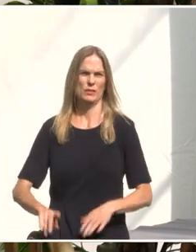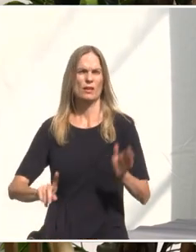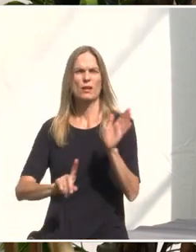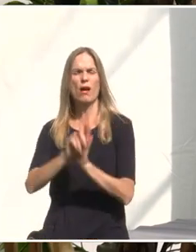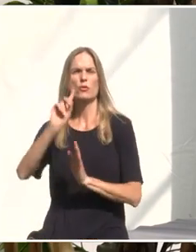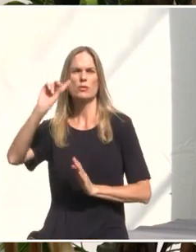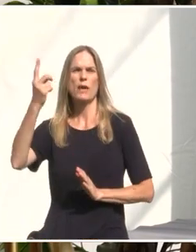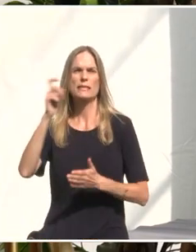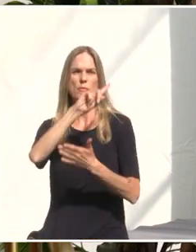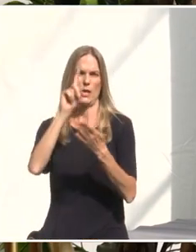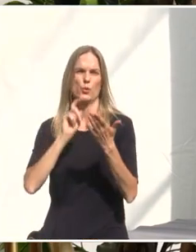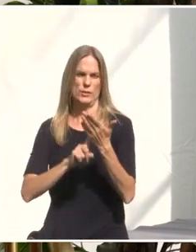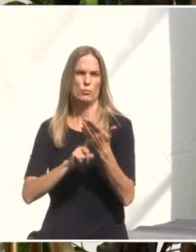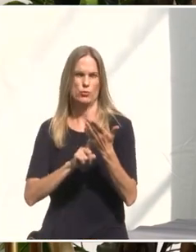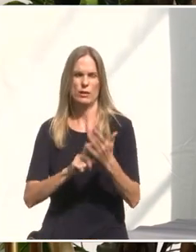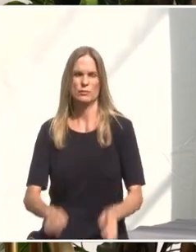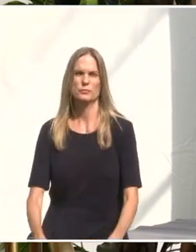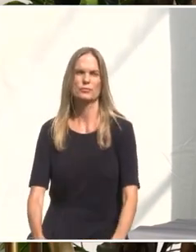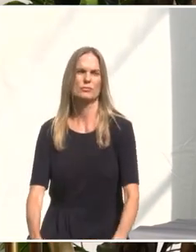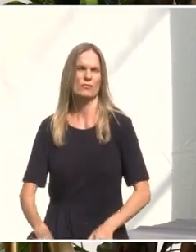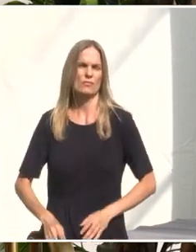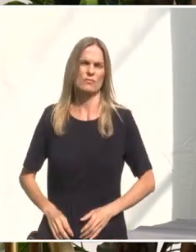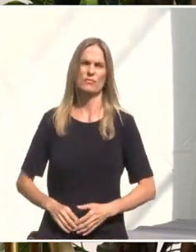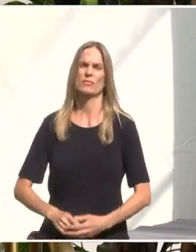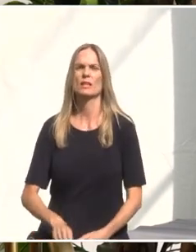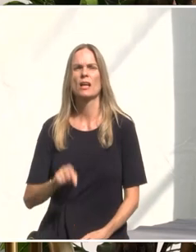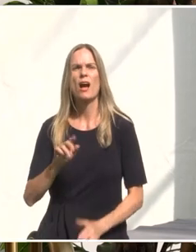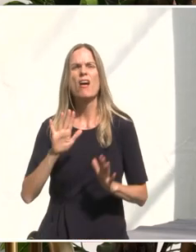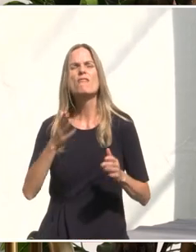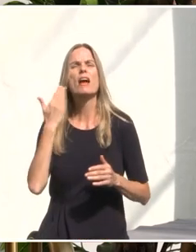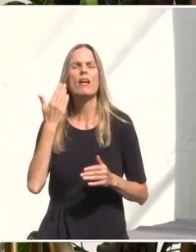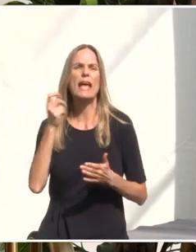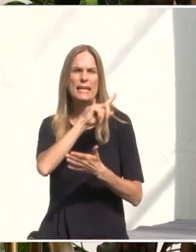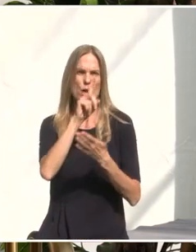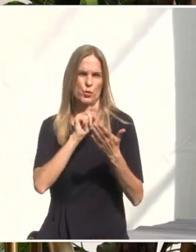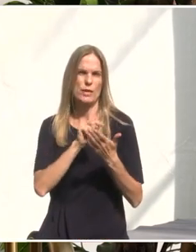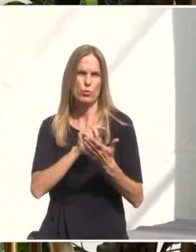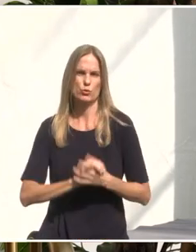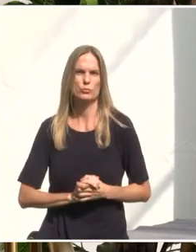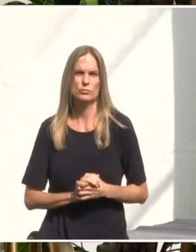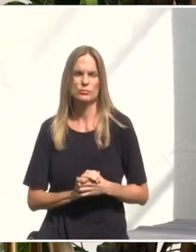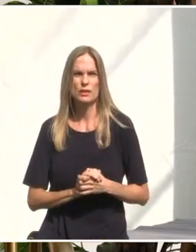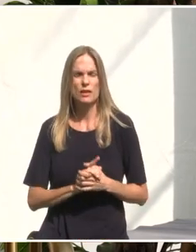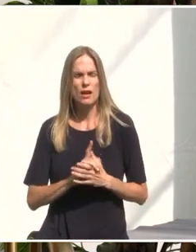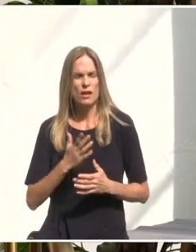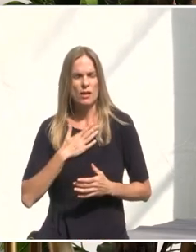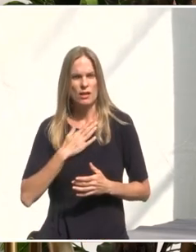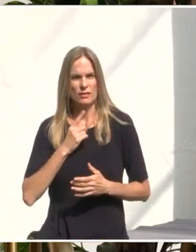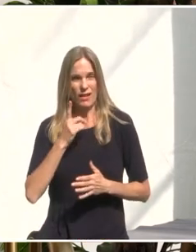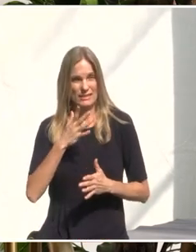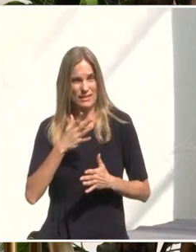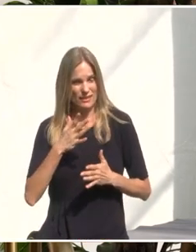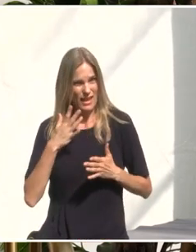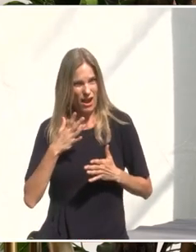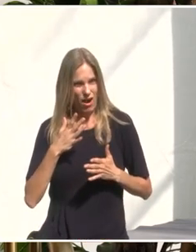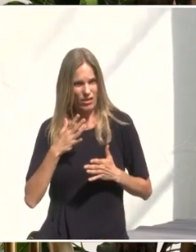and it's kind of a very easy question, but I would like to get to know, and I hope that you